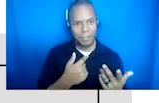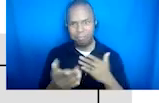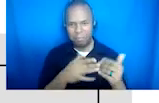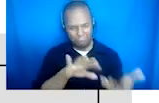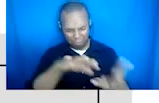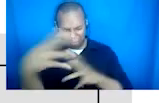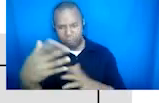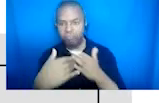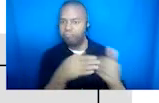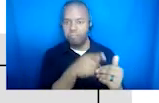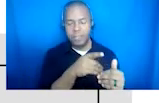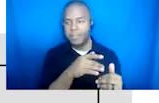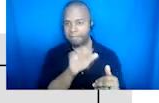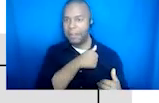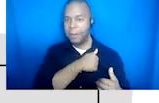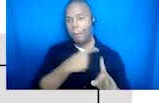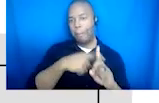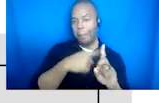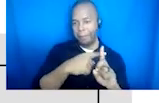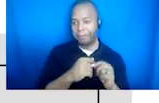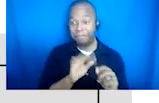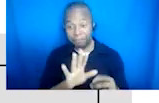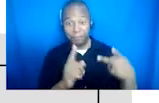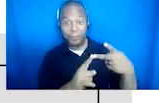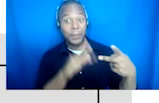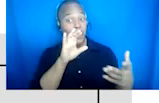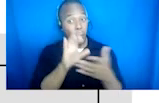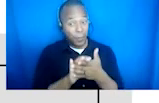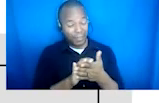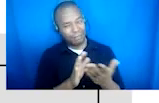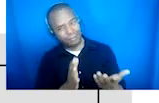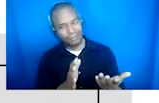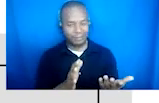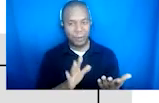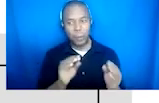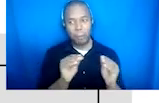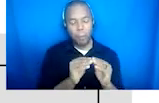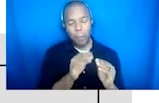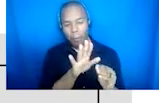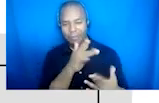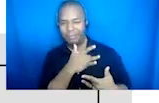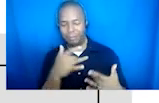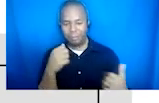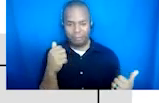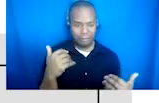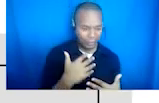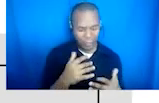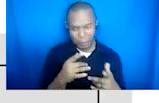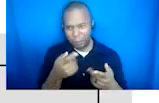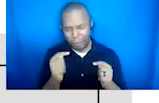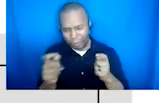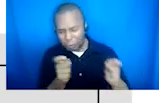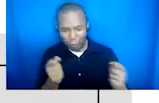flow and it doesn't bring him down. His wife, Evelyn, is more that fear. I've got to control everything. This